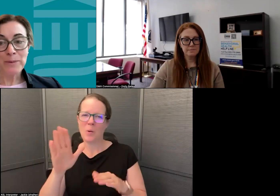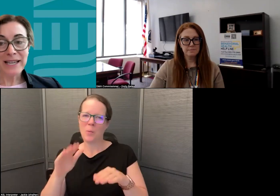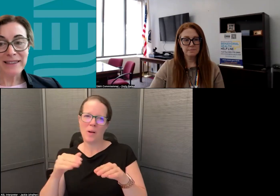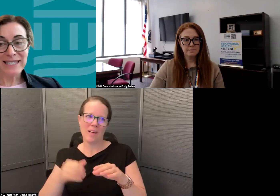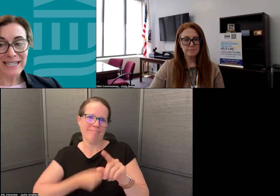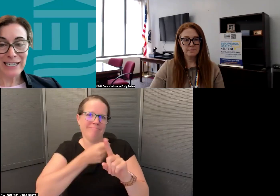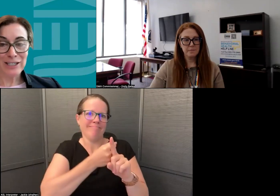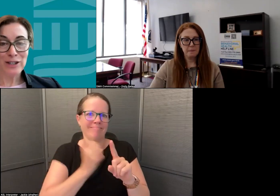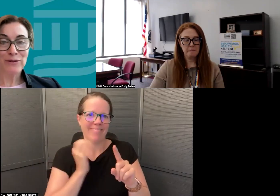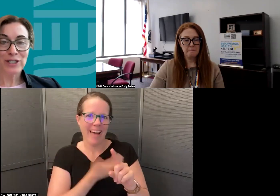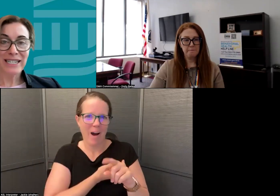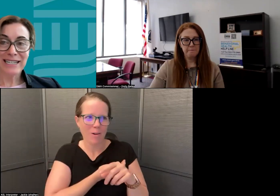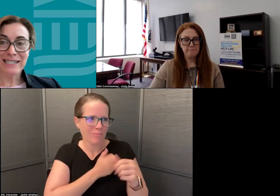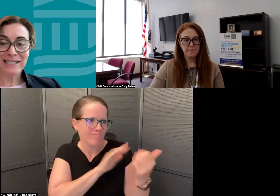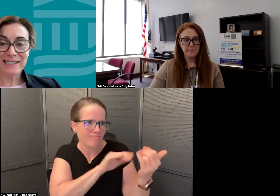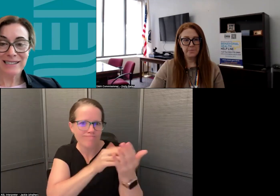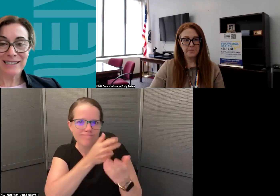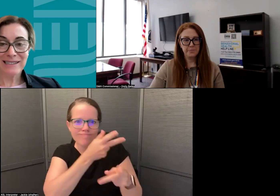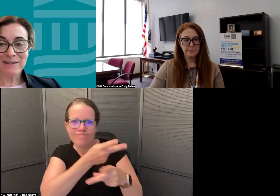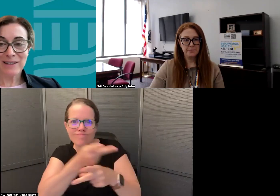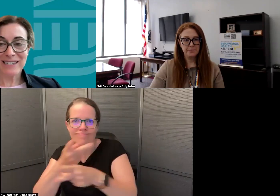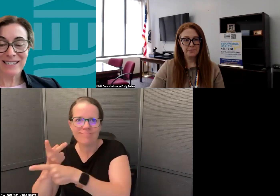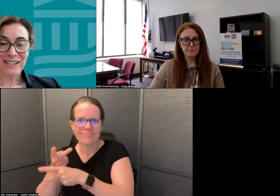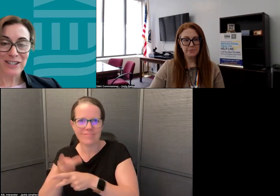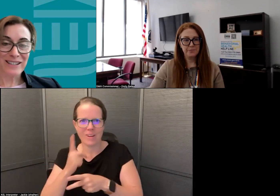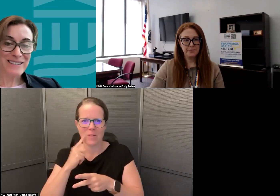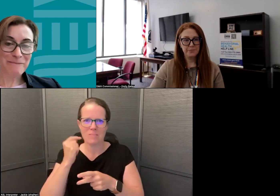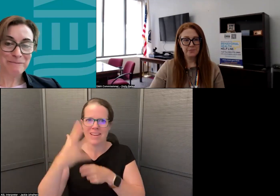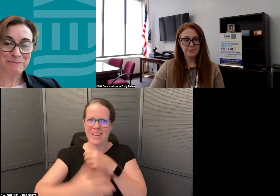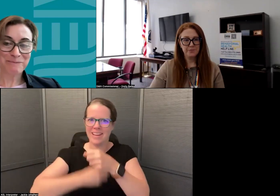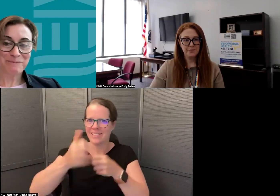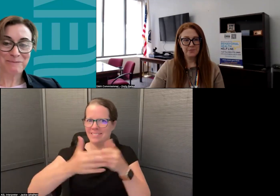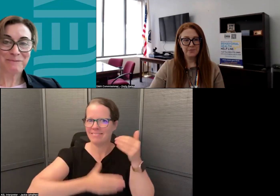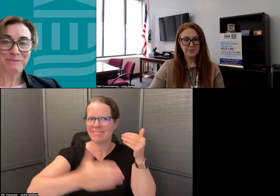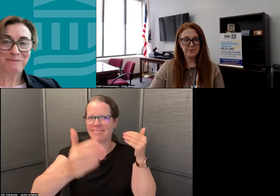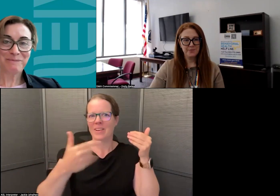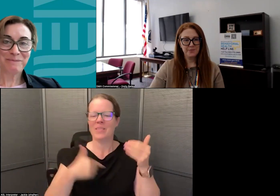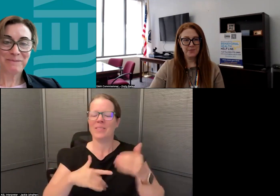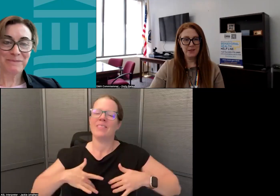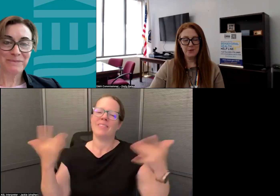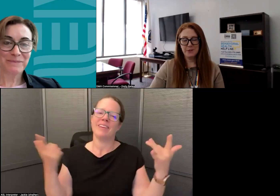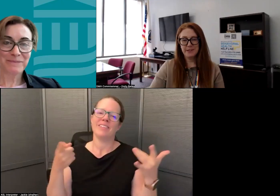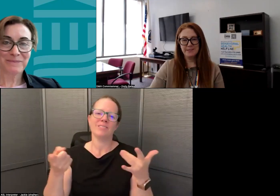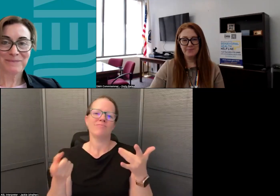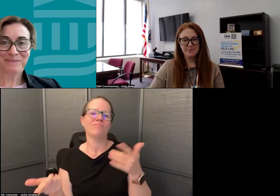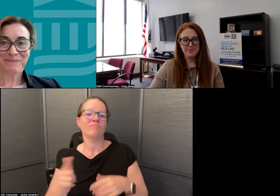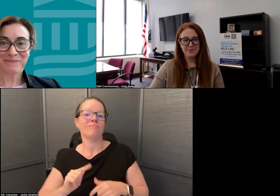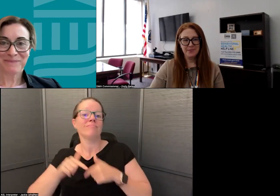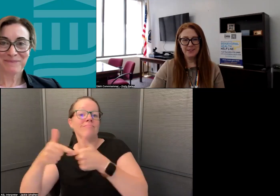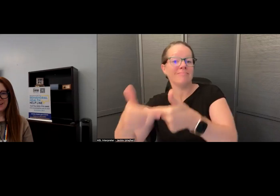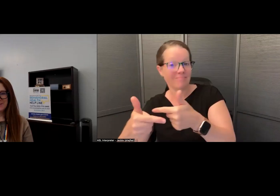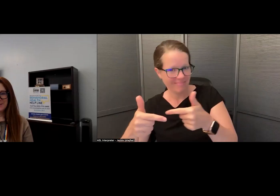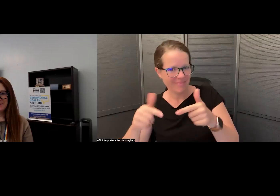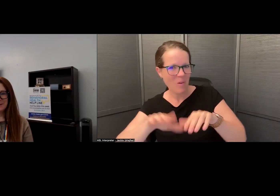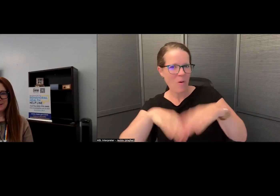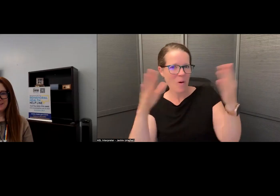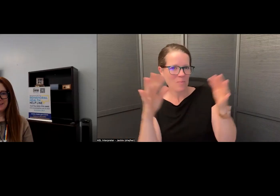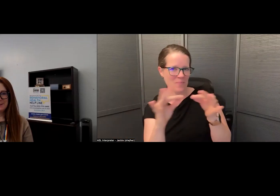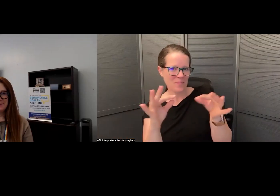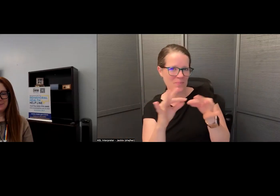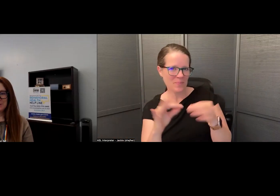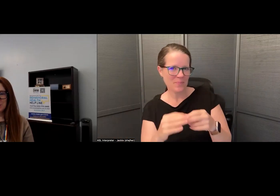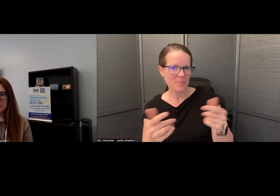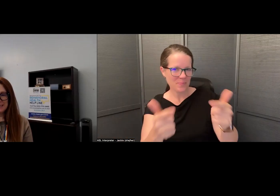her help set the stage for today's discussions. Thank you, Khoury. Good afternoon,